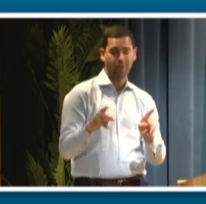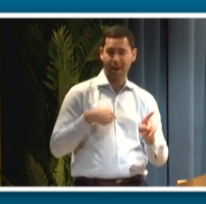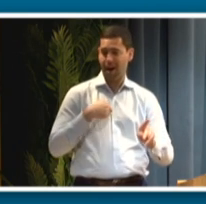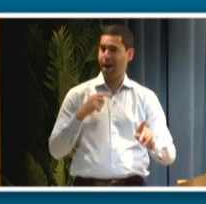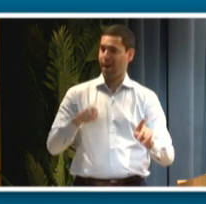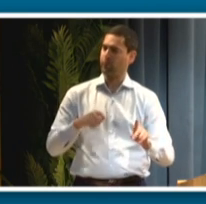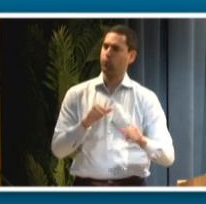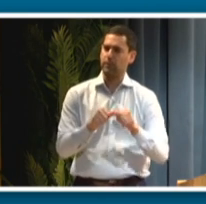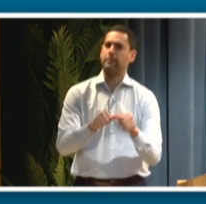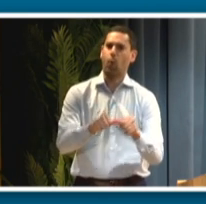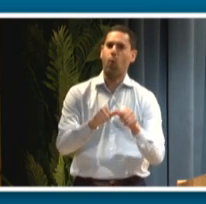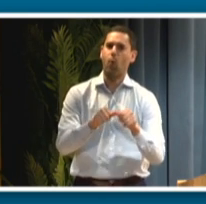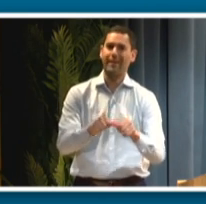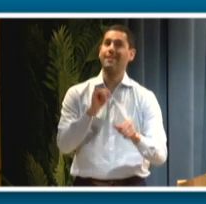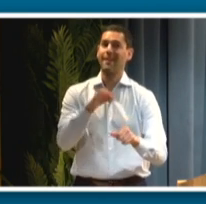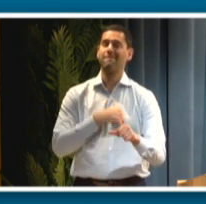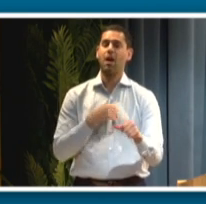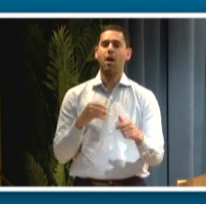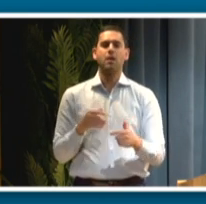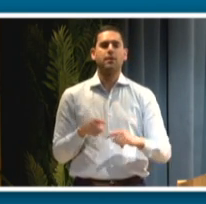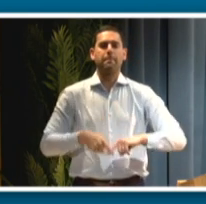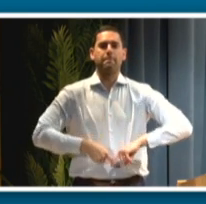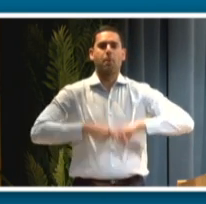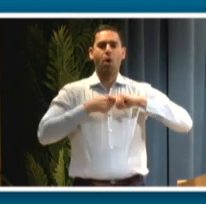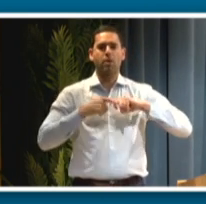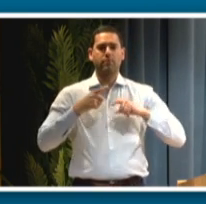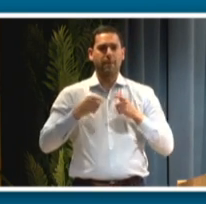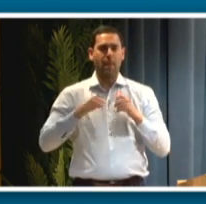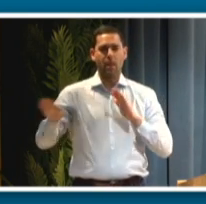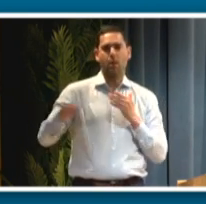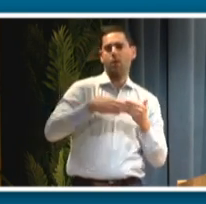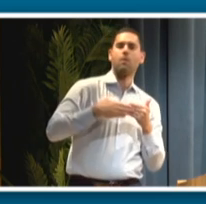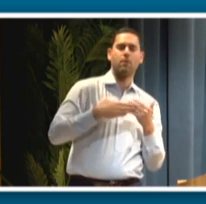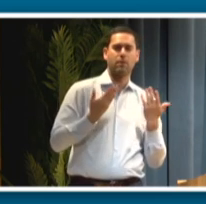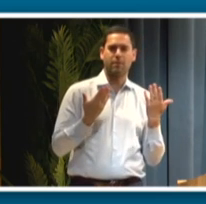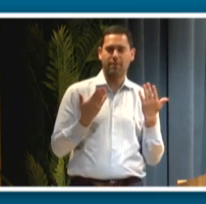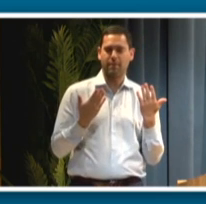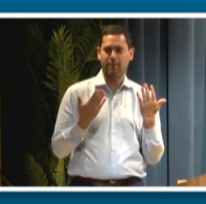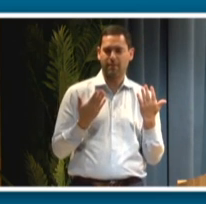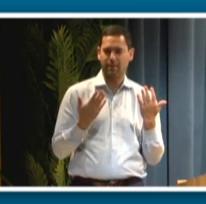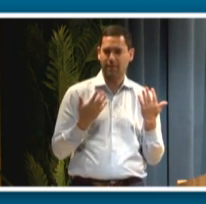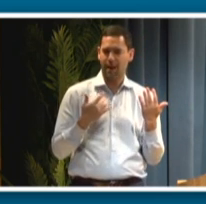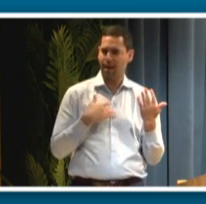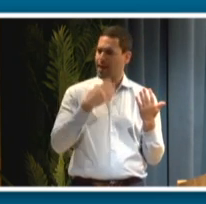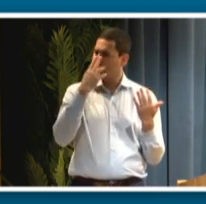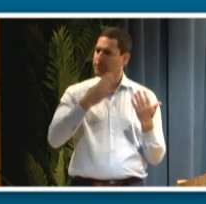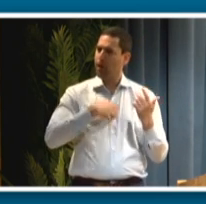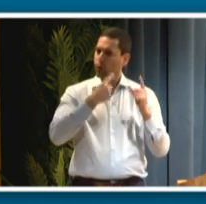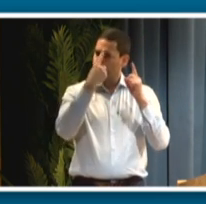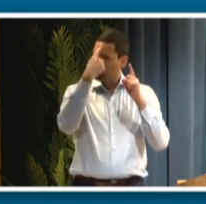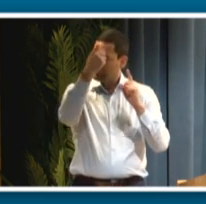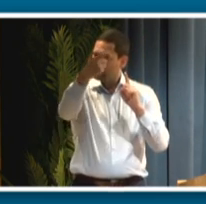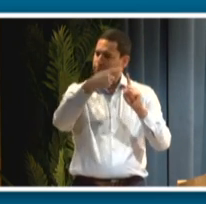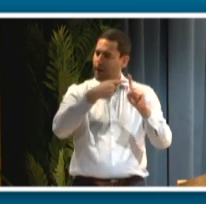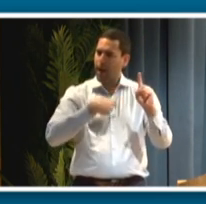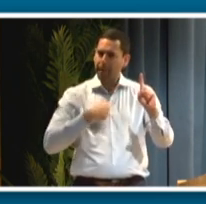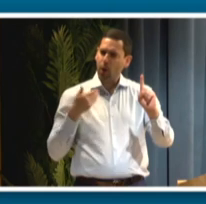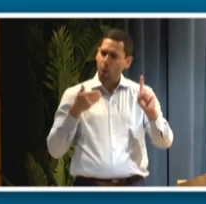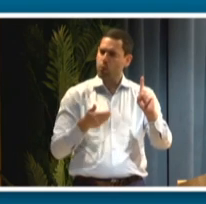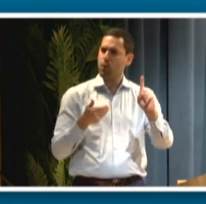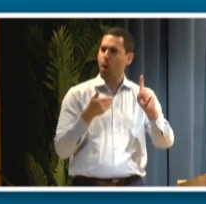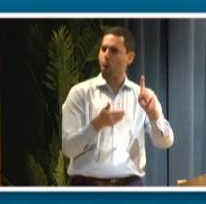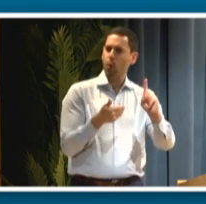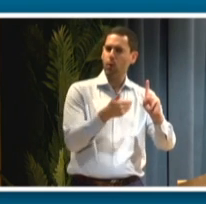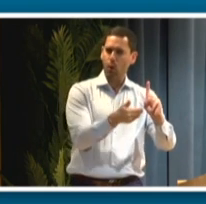to know that you're like 10 steps from your dream. Right. It's right there, you can see it. Right. Right, and you know that all you have